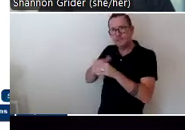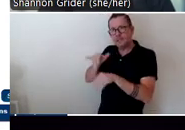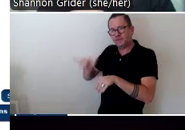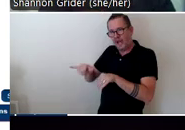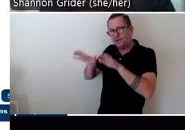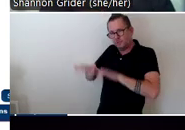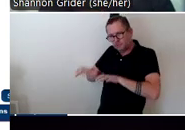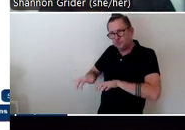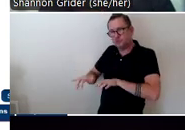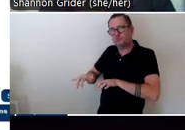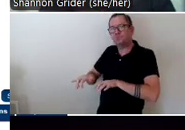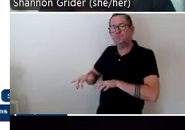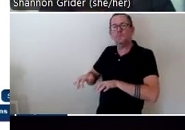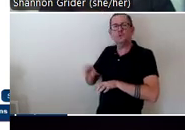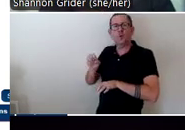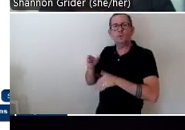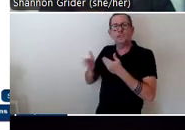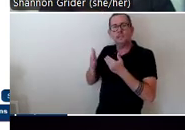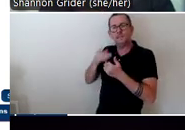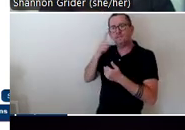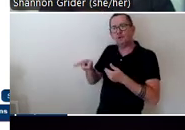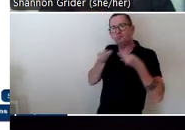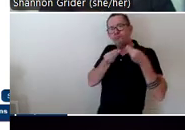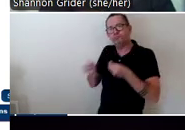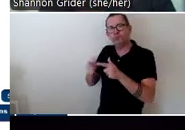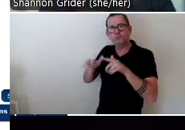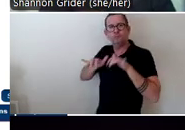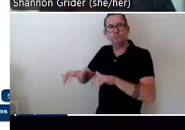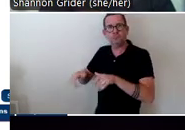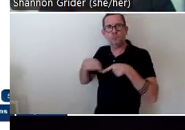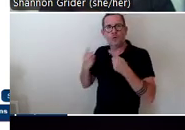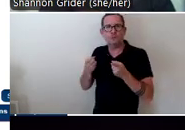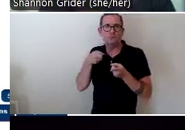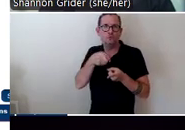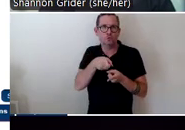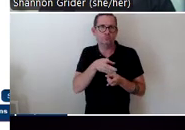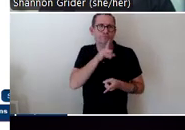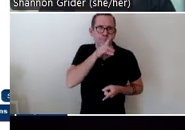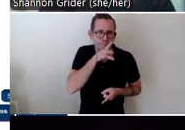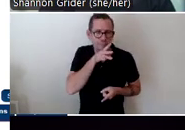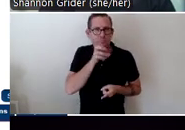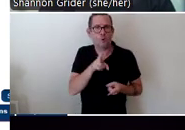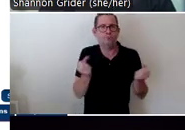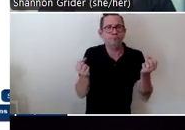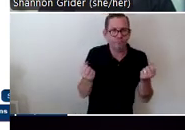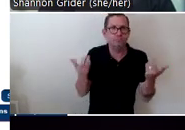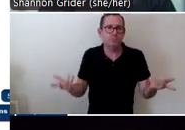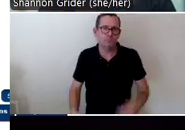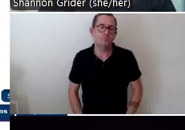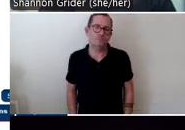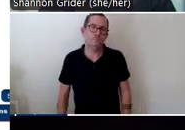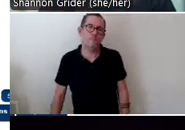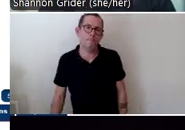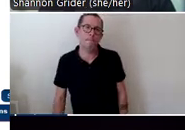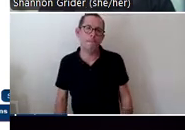of addiction terms that would be standard use, and then they can load that into their computer so that